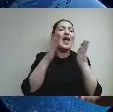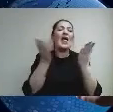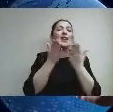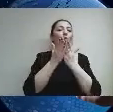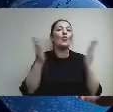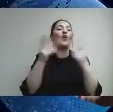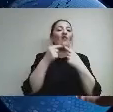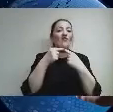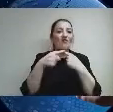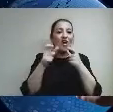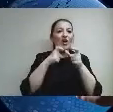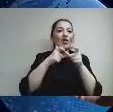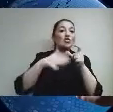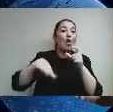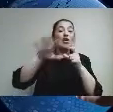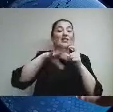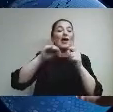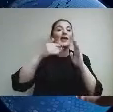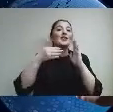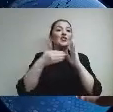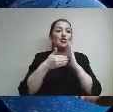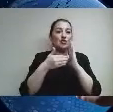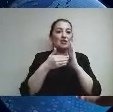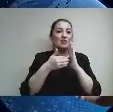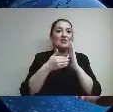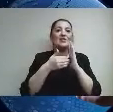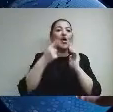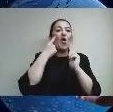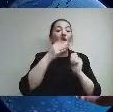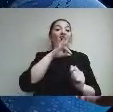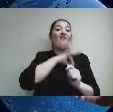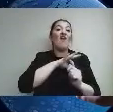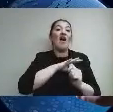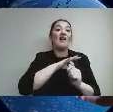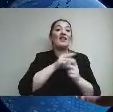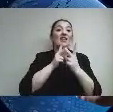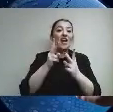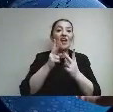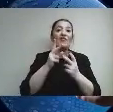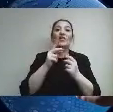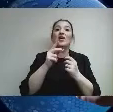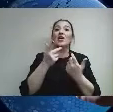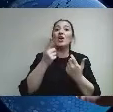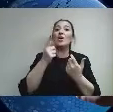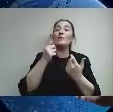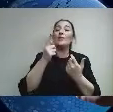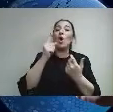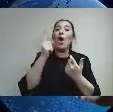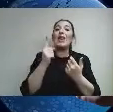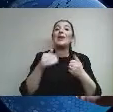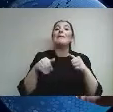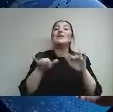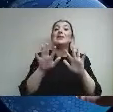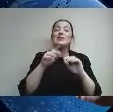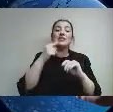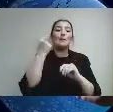the enterprise. If we cannot really measure, we cannot manage, and we cannot improve the